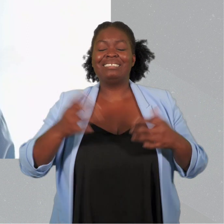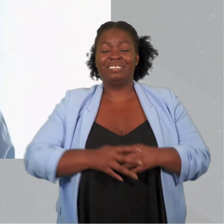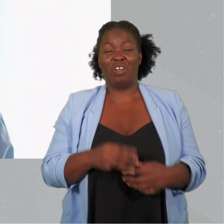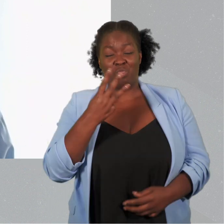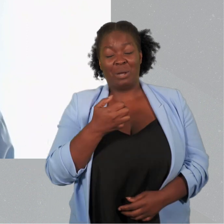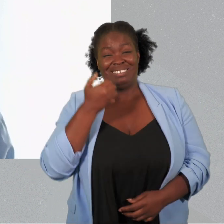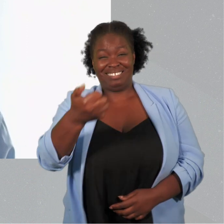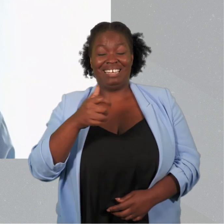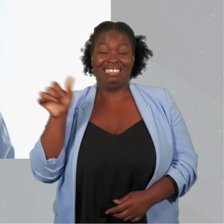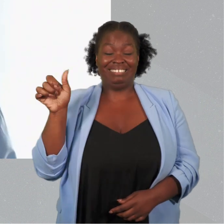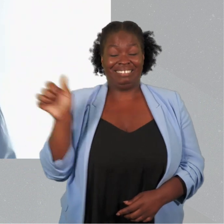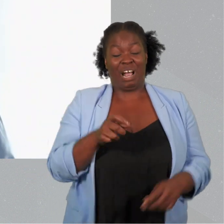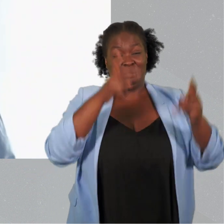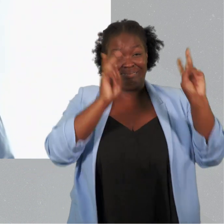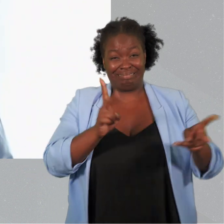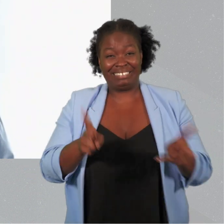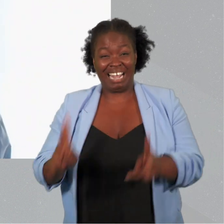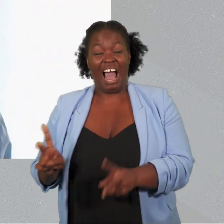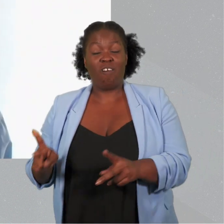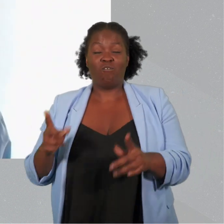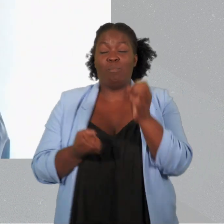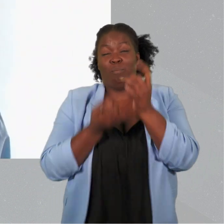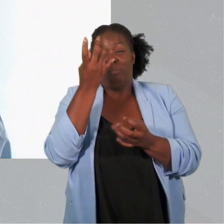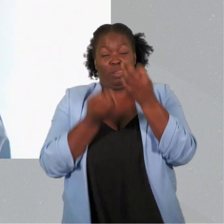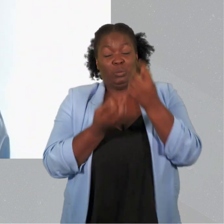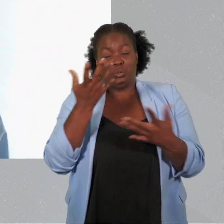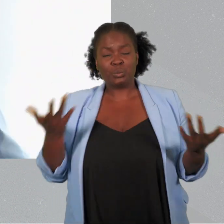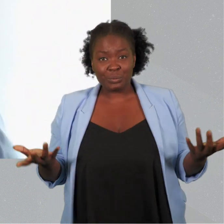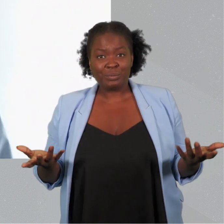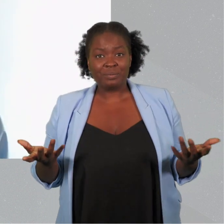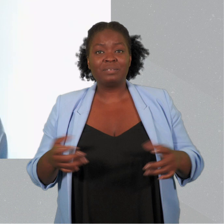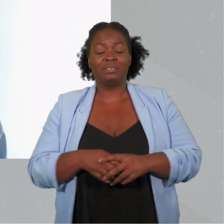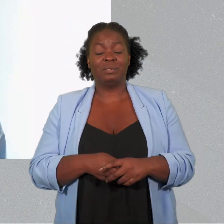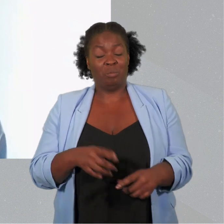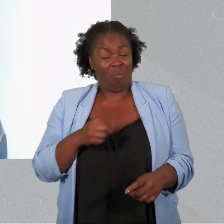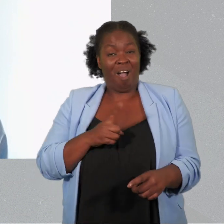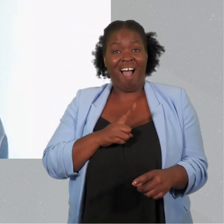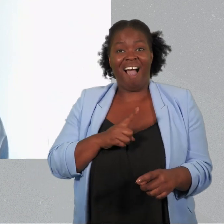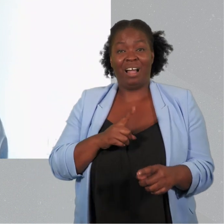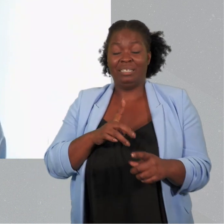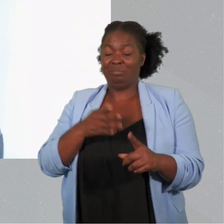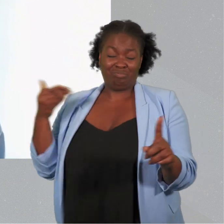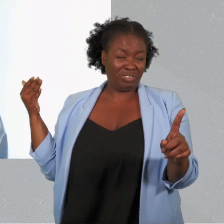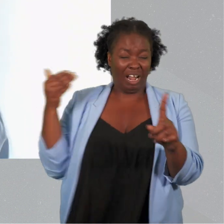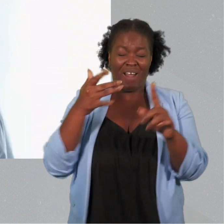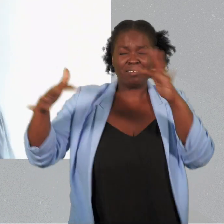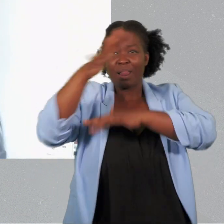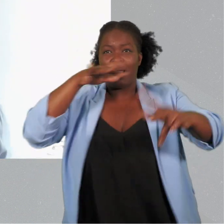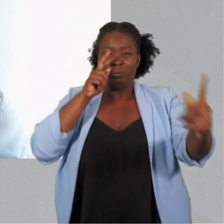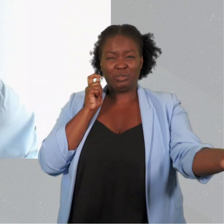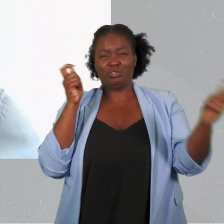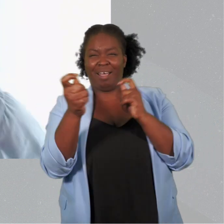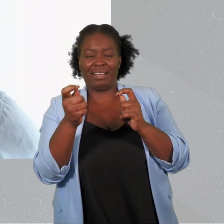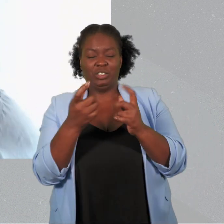,000 deaths from air pollution every year. If you are a high quality healthcare system, you would do it because it directly tackles climate change. And let me tell you, you